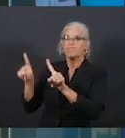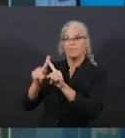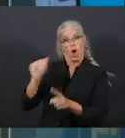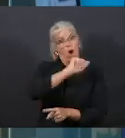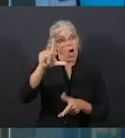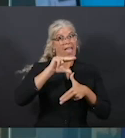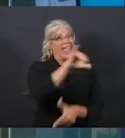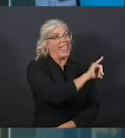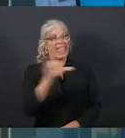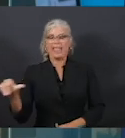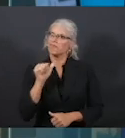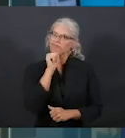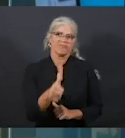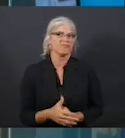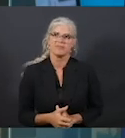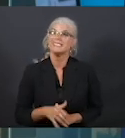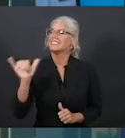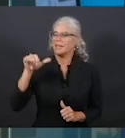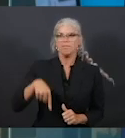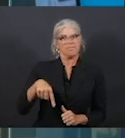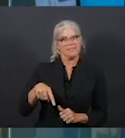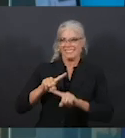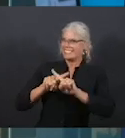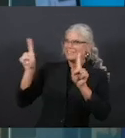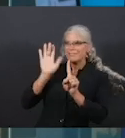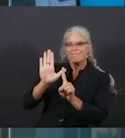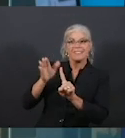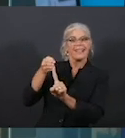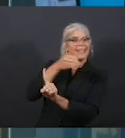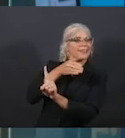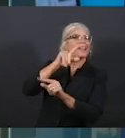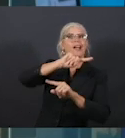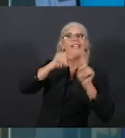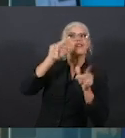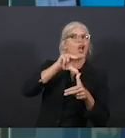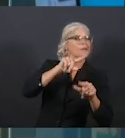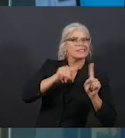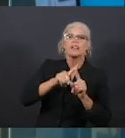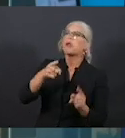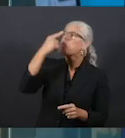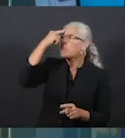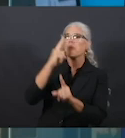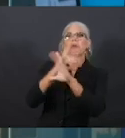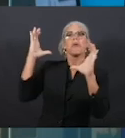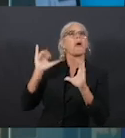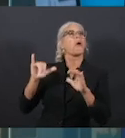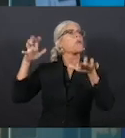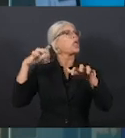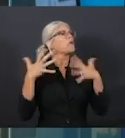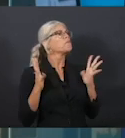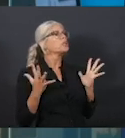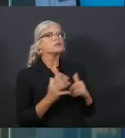is certainly true with this particular storm. 2 days ago, this was just going to be a rain event. Now we have a wind and a rain event, but the winds are going to subside